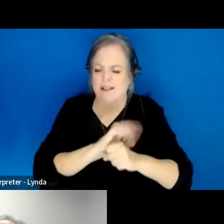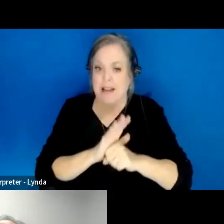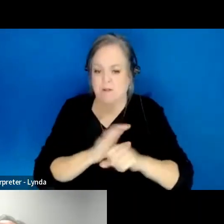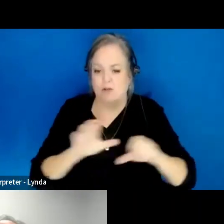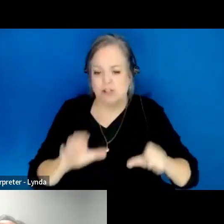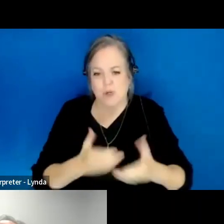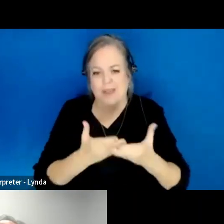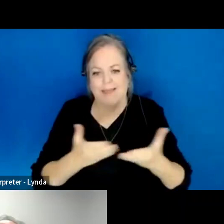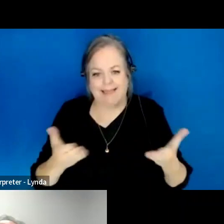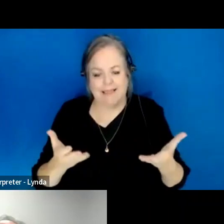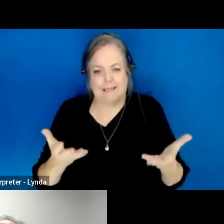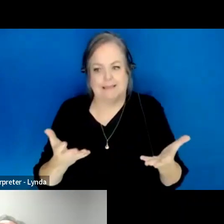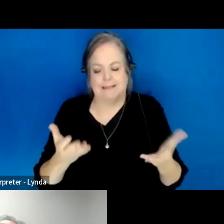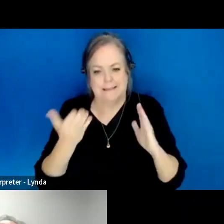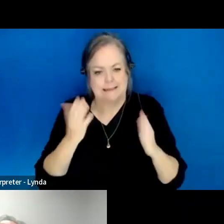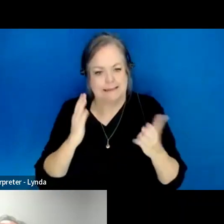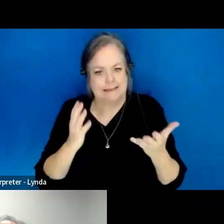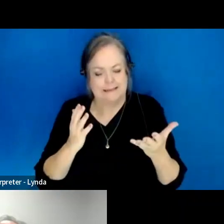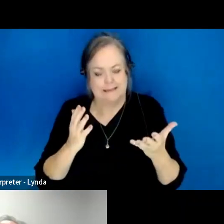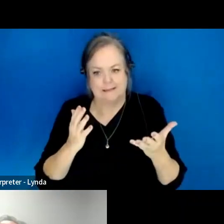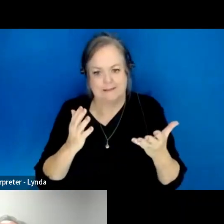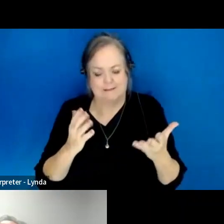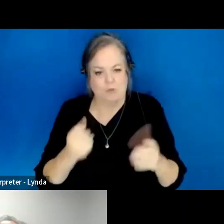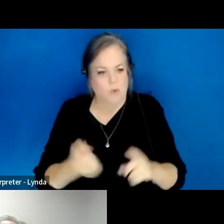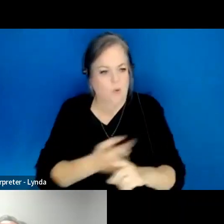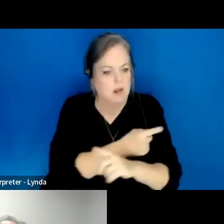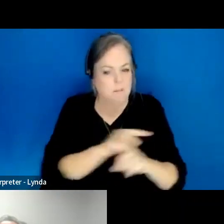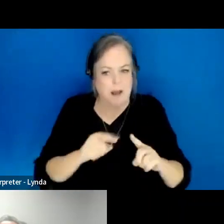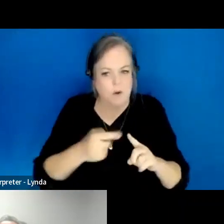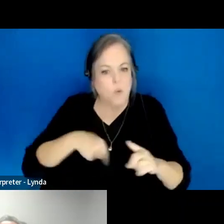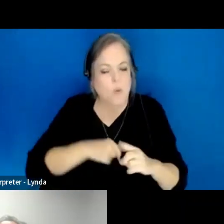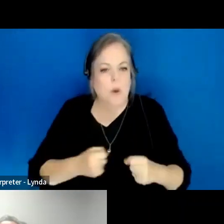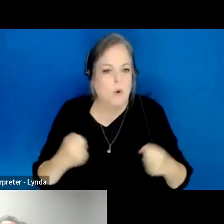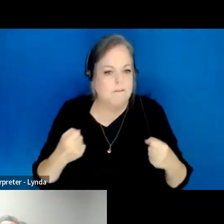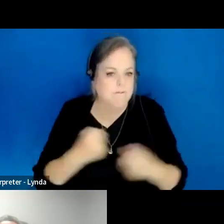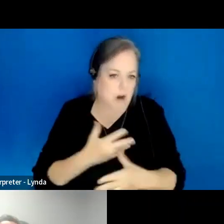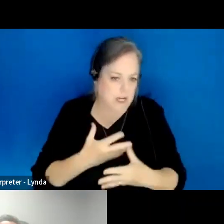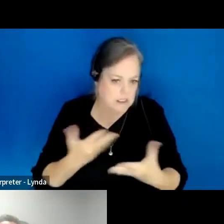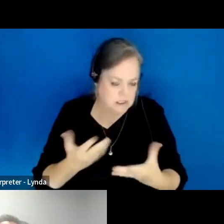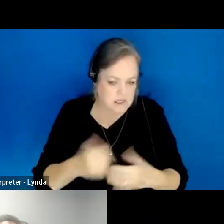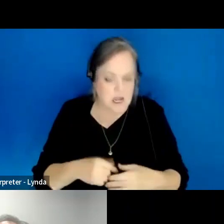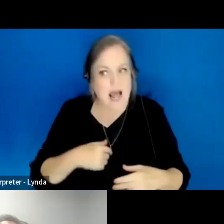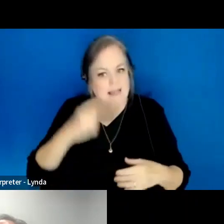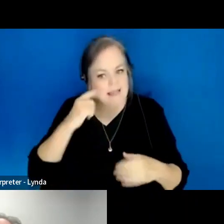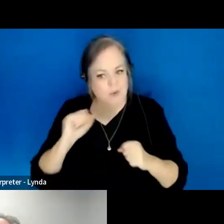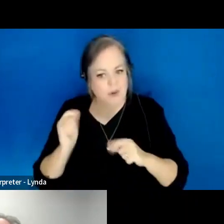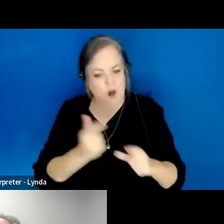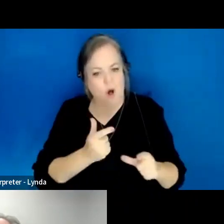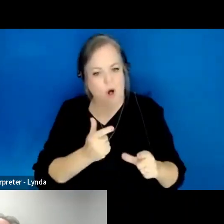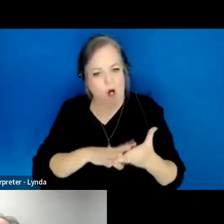doing things that were just seemingly outlandish, but we were so afraid. And I think we all learned